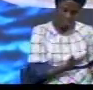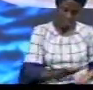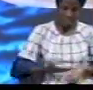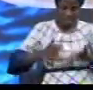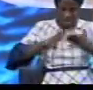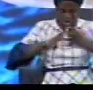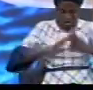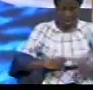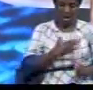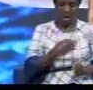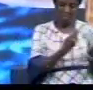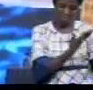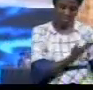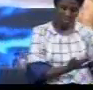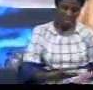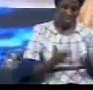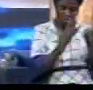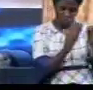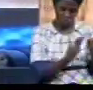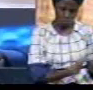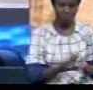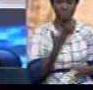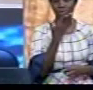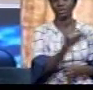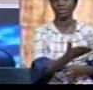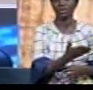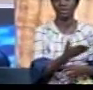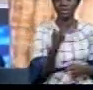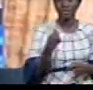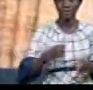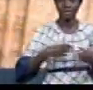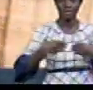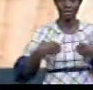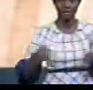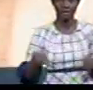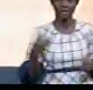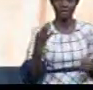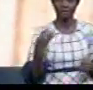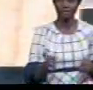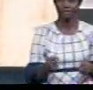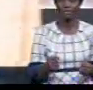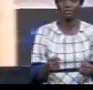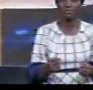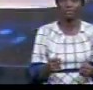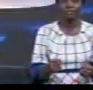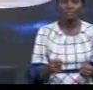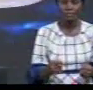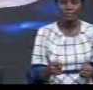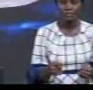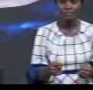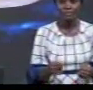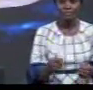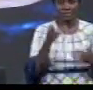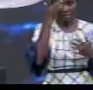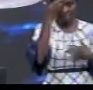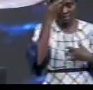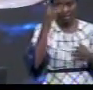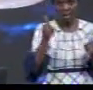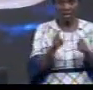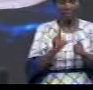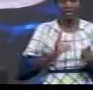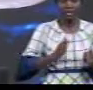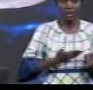a solution there. The healing of the sick as our